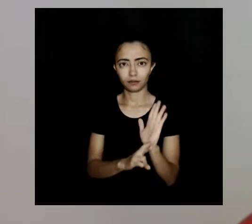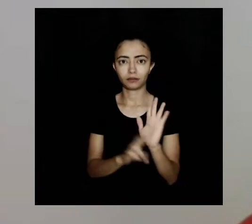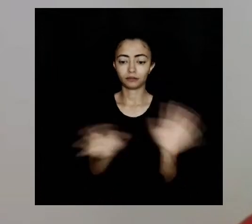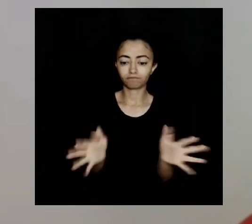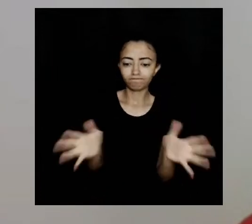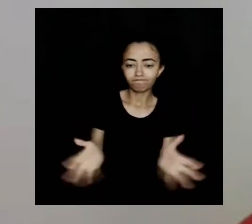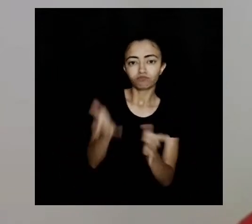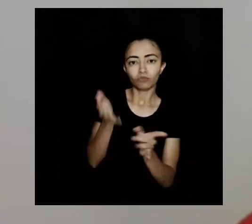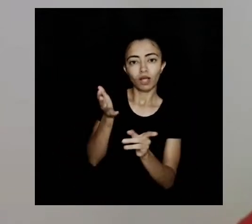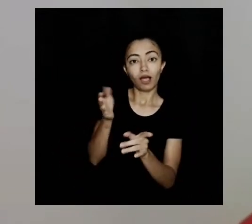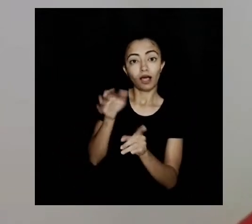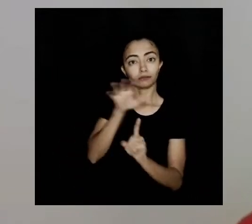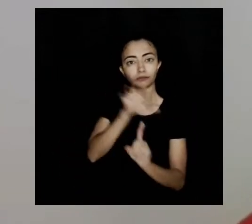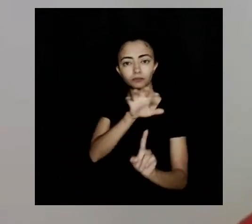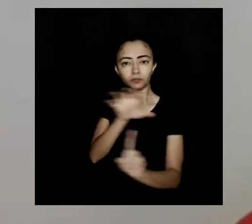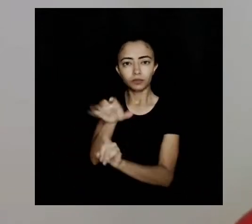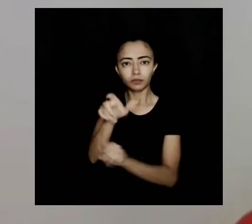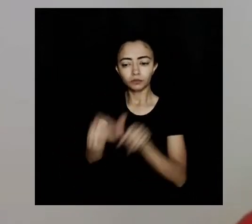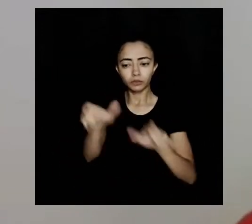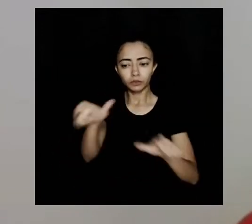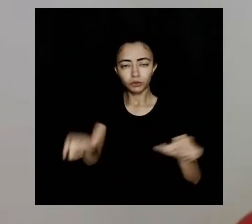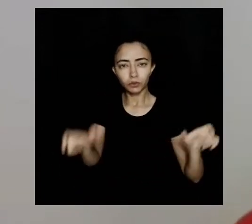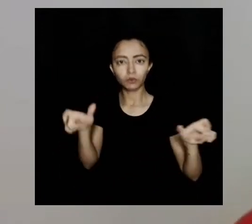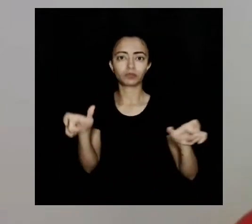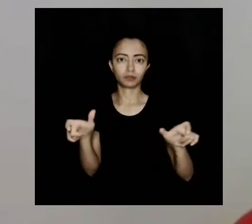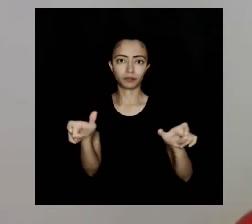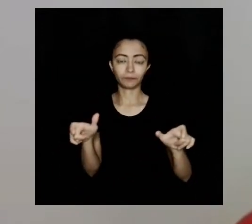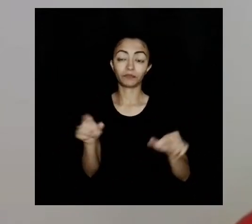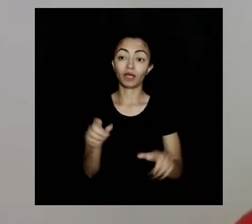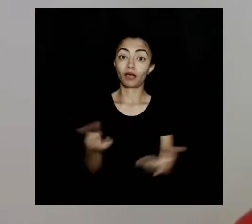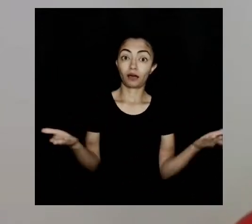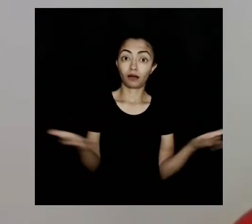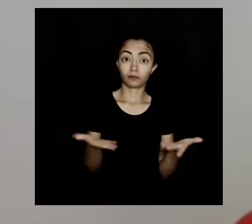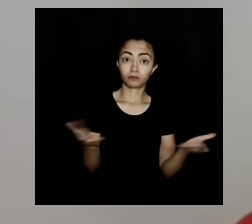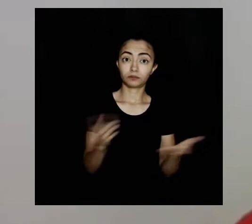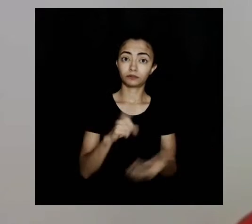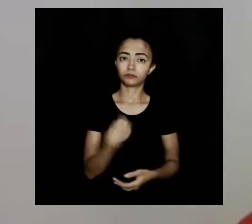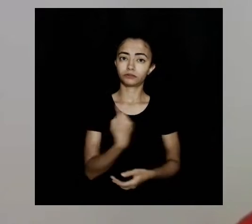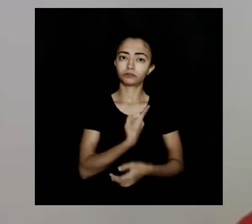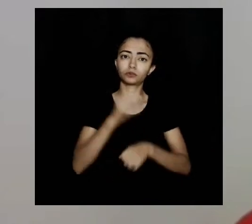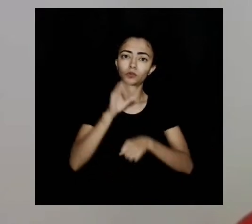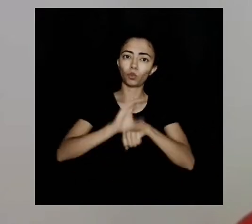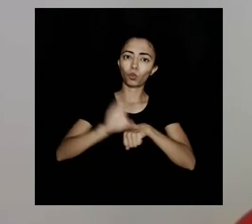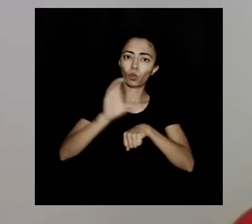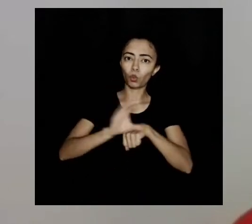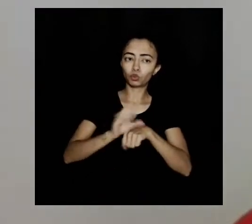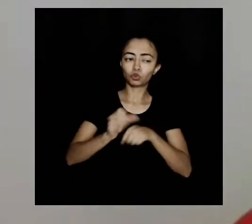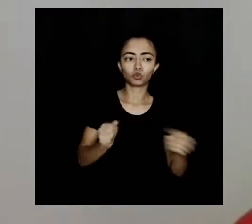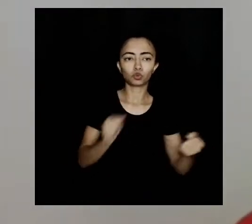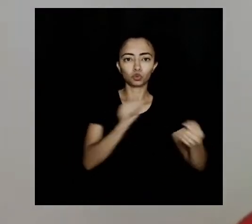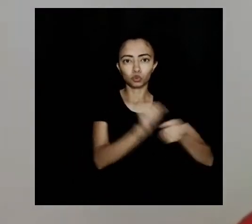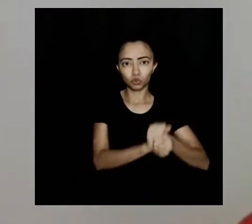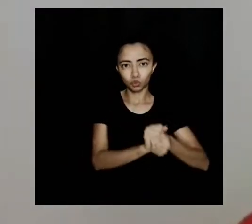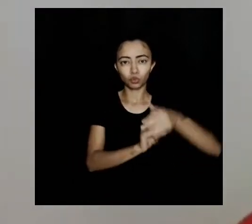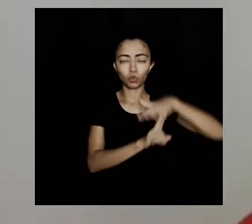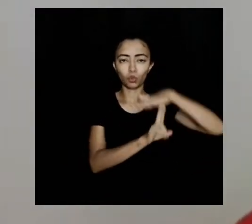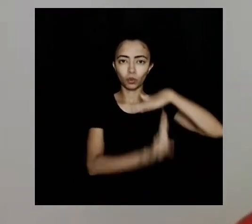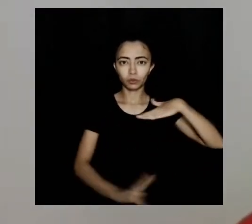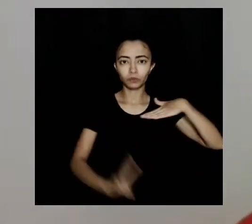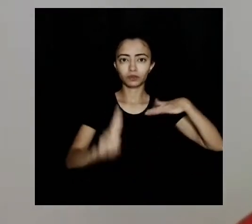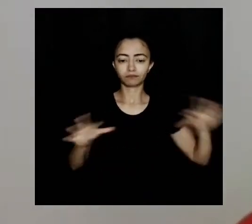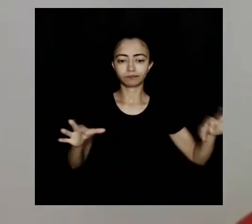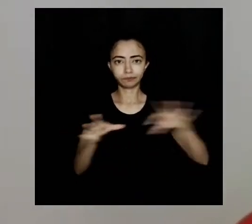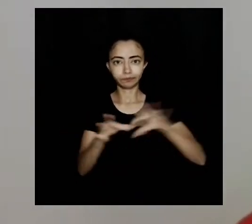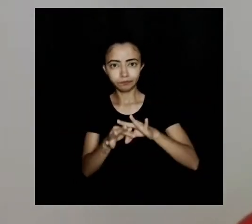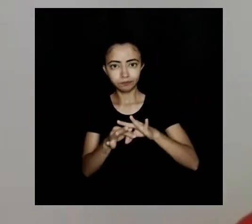it. At this moment, we are developing a course through a university that's allied here